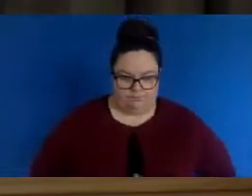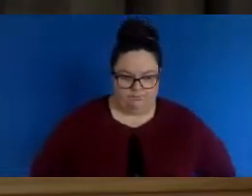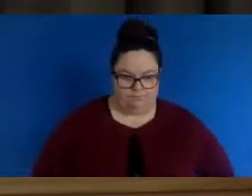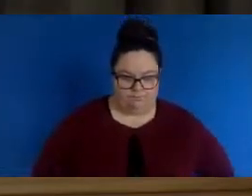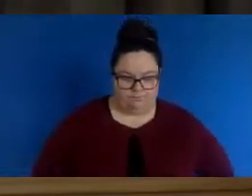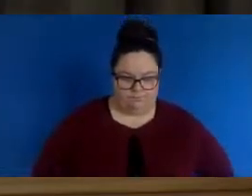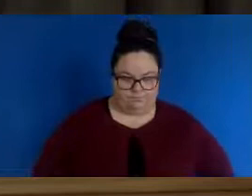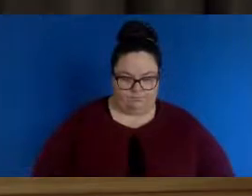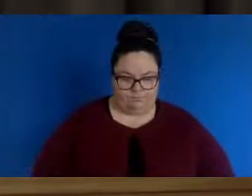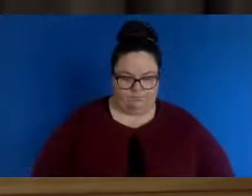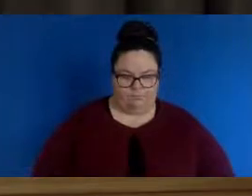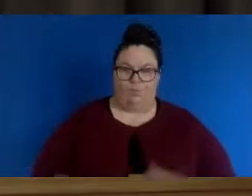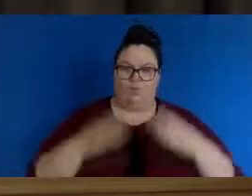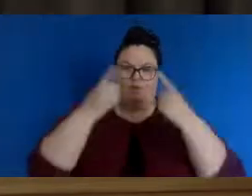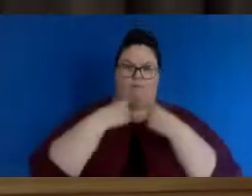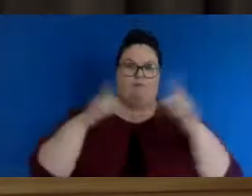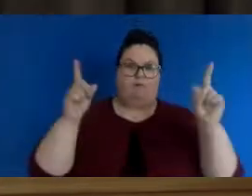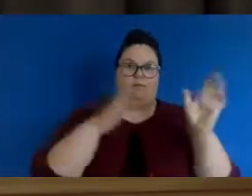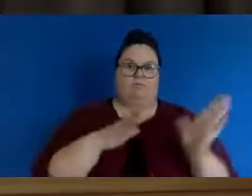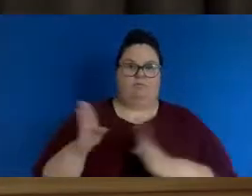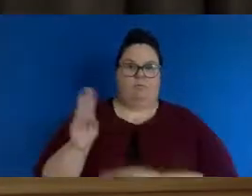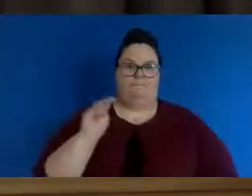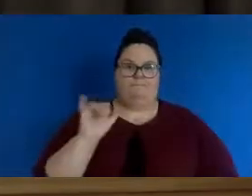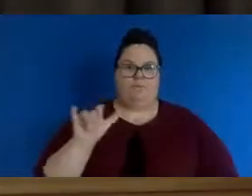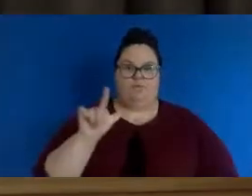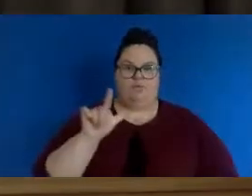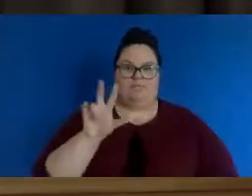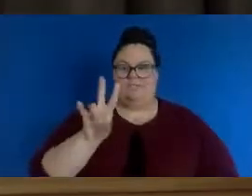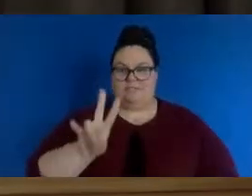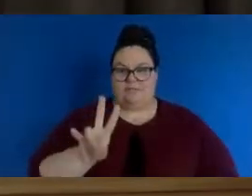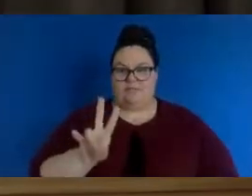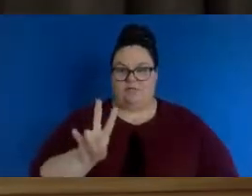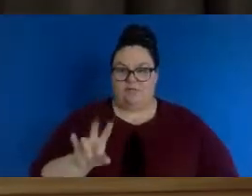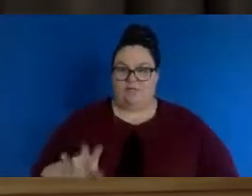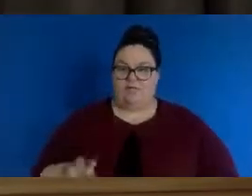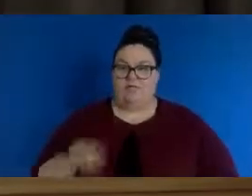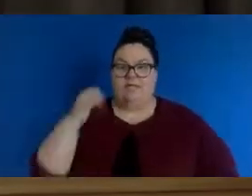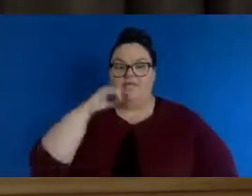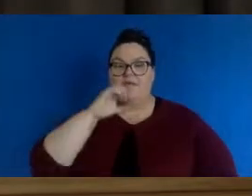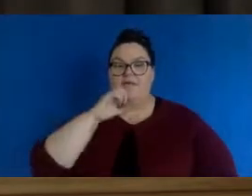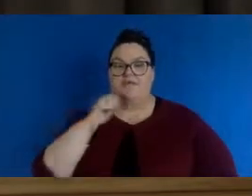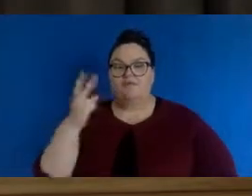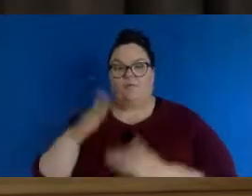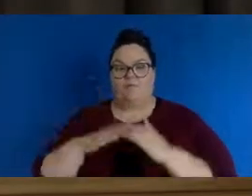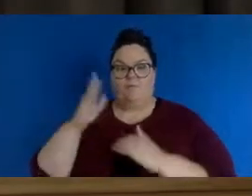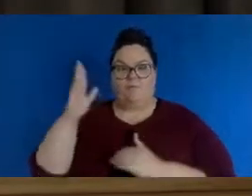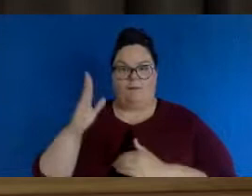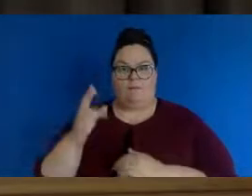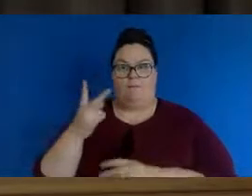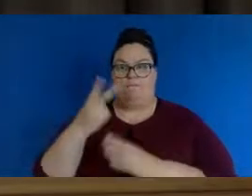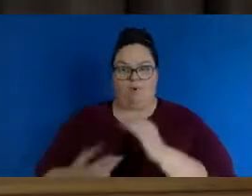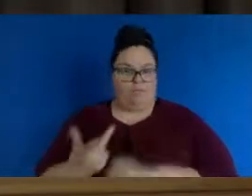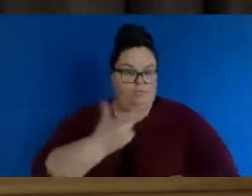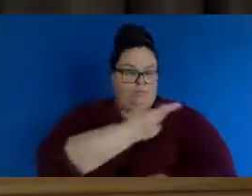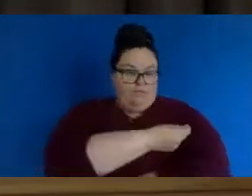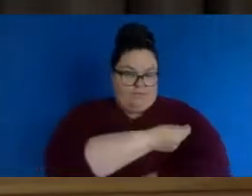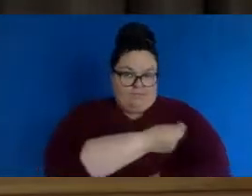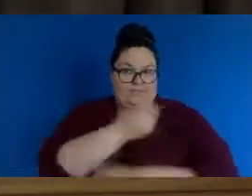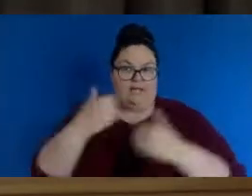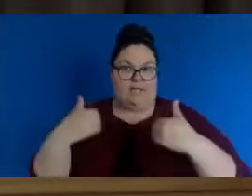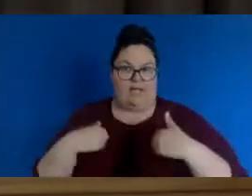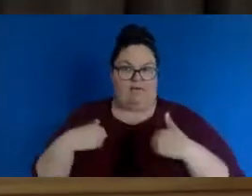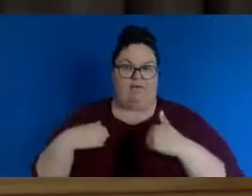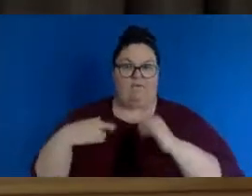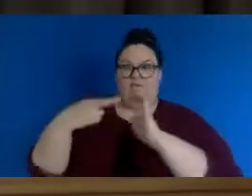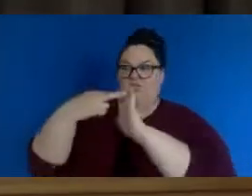May 27th, that when we reach 75% of our 12 plus population vaccinated with 2 doses, we will end the mandatory